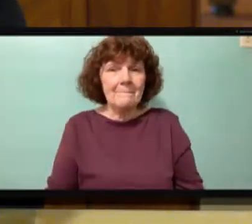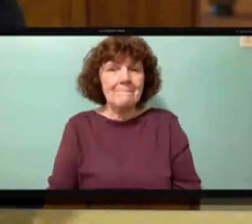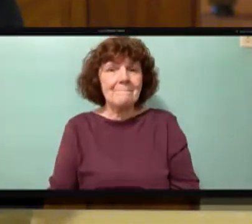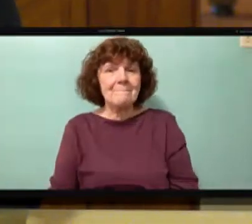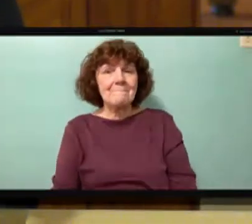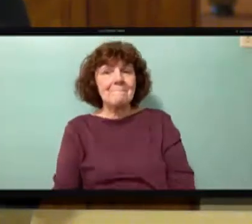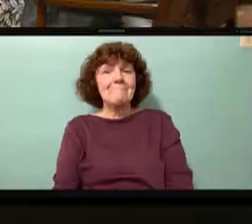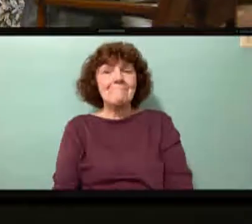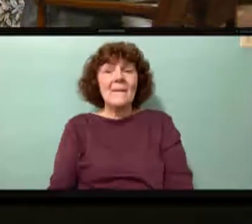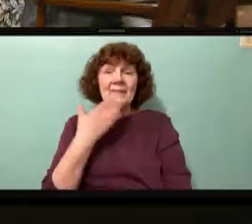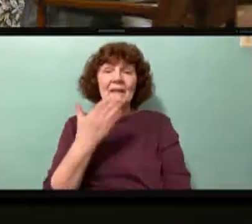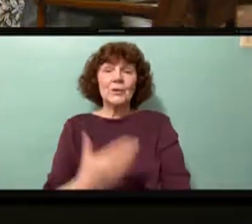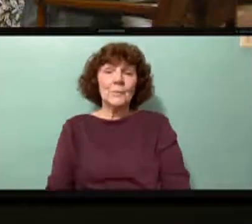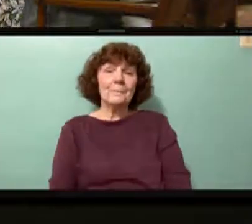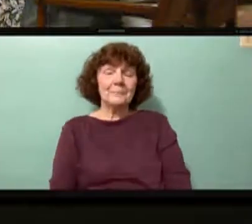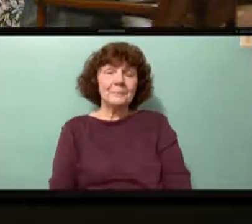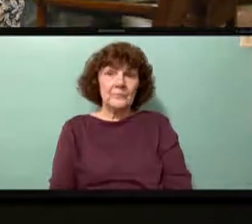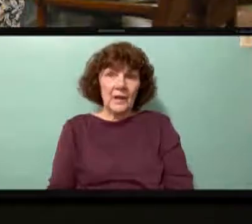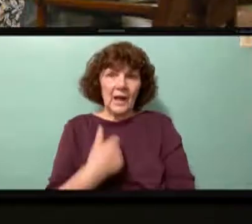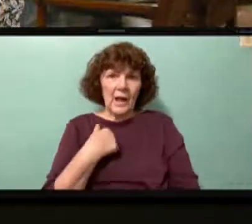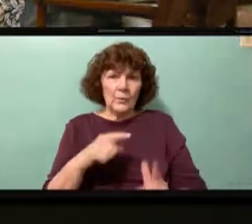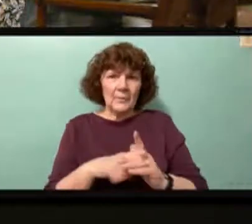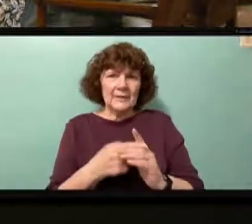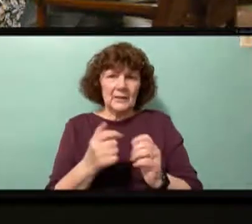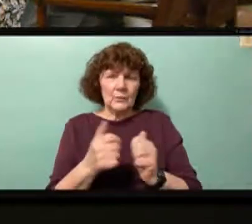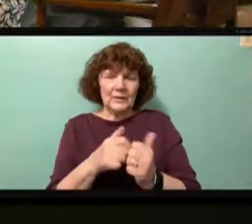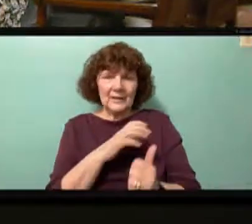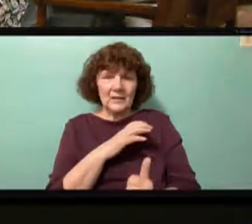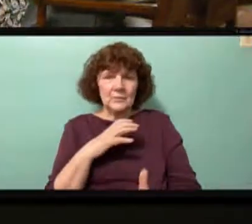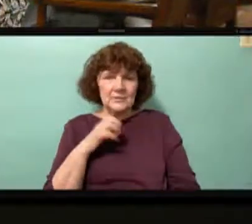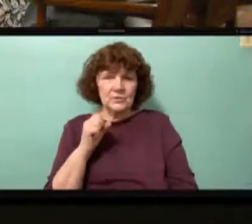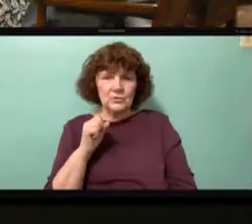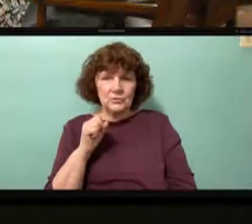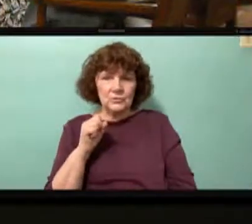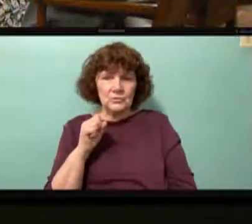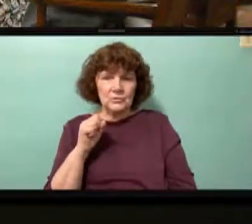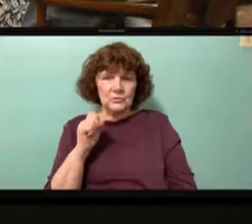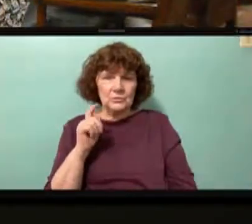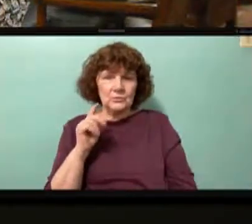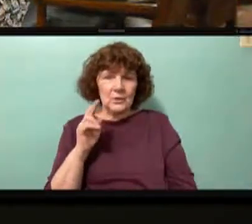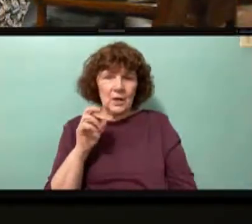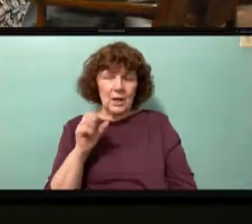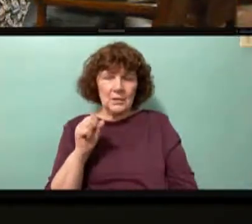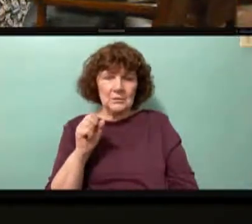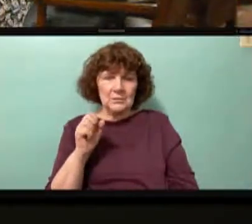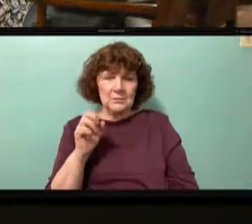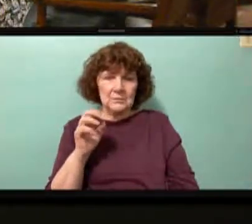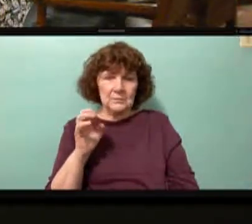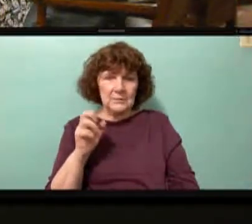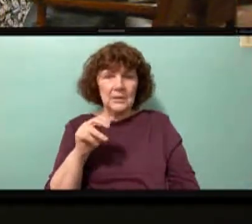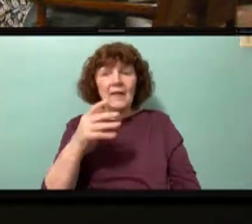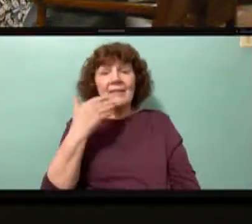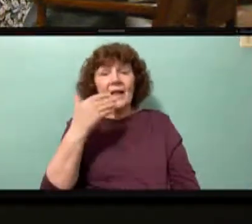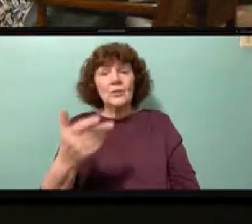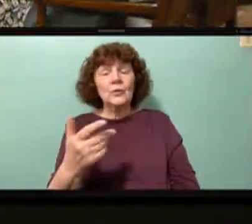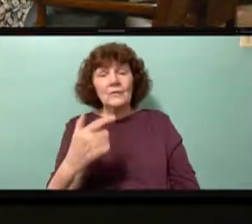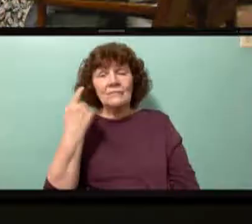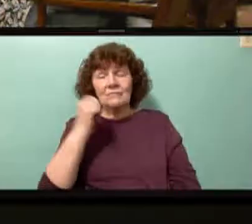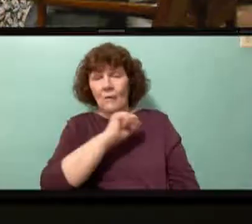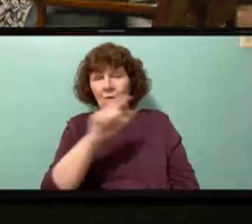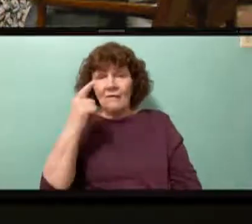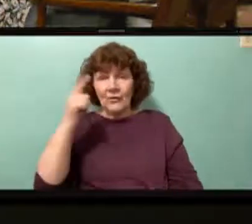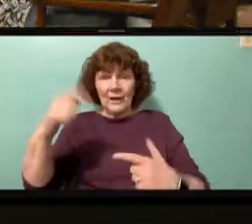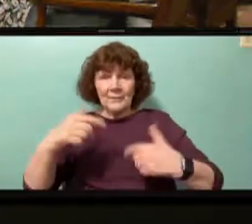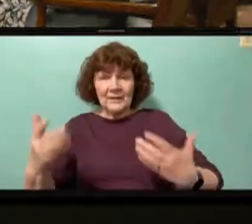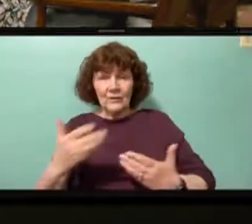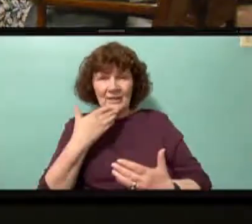Thank you. I'll begin with Councilman Strasburger. Thank you, Mr. President. Thank you all for being here and for the presentation. And I